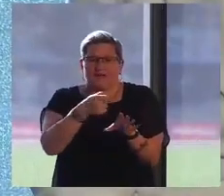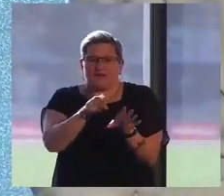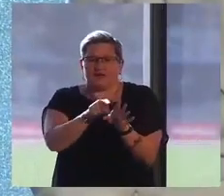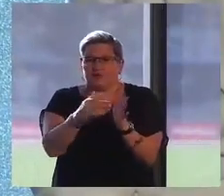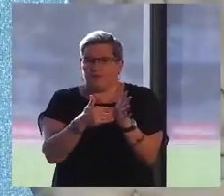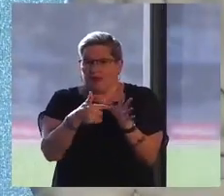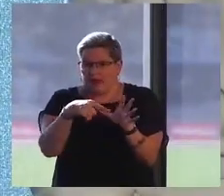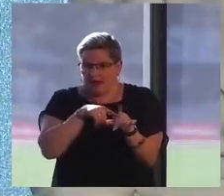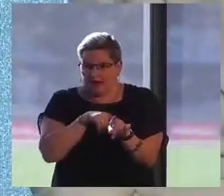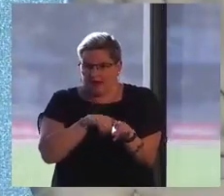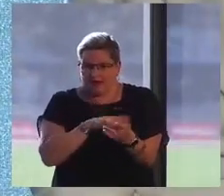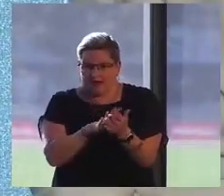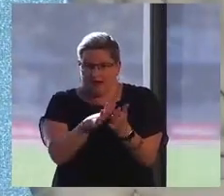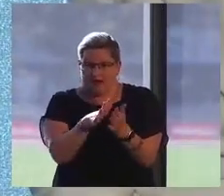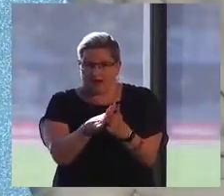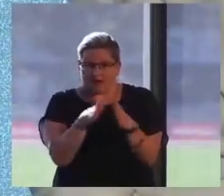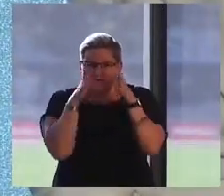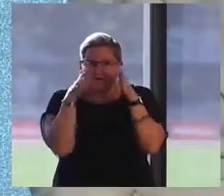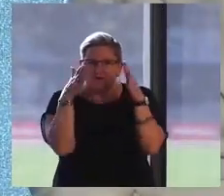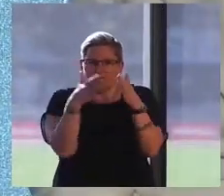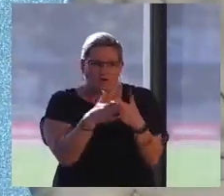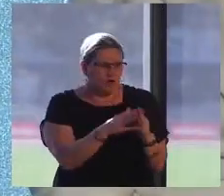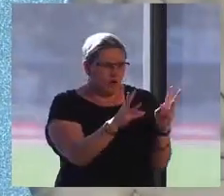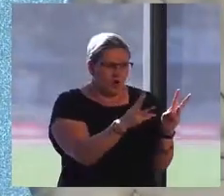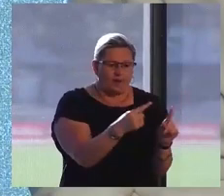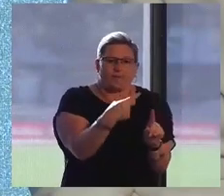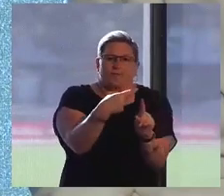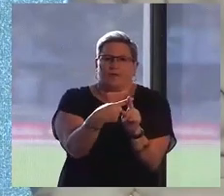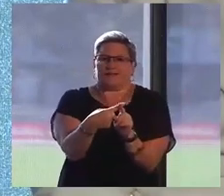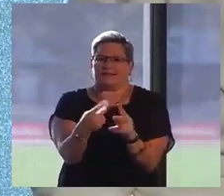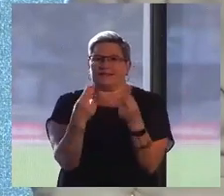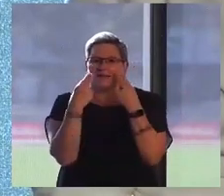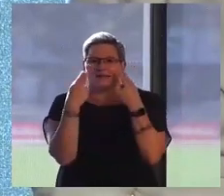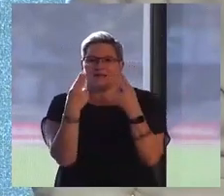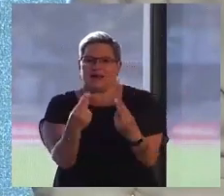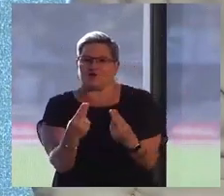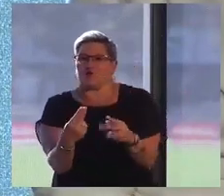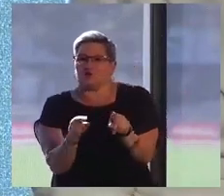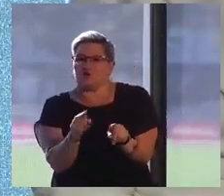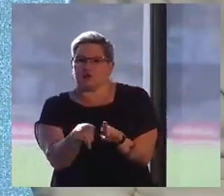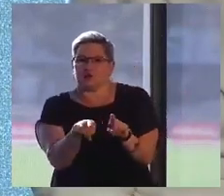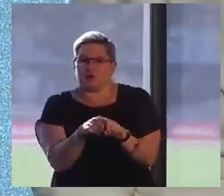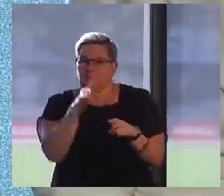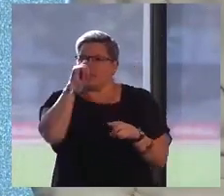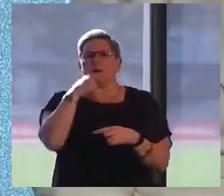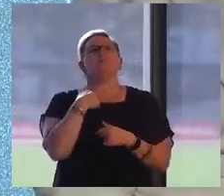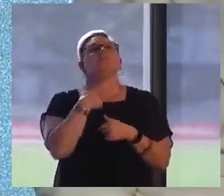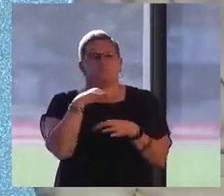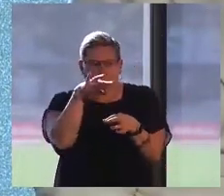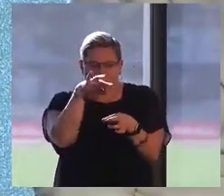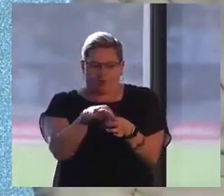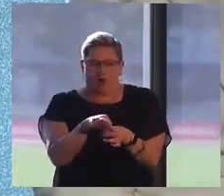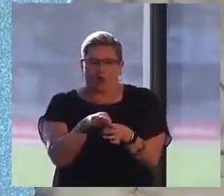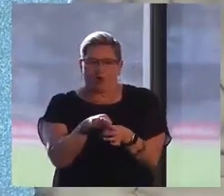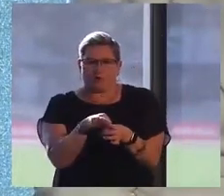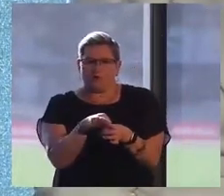do we make that a climate and nature election and leave no room for doubt that when people are casting their votes, they're voting in favour of